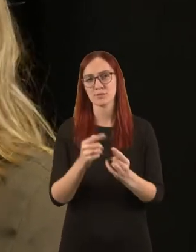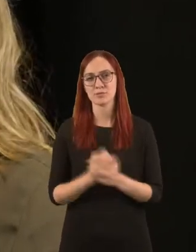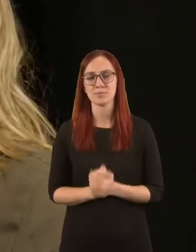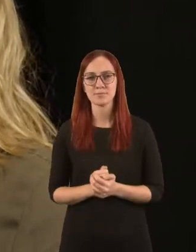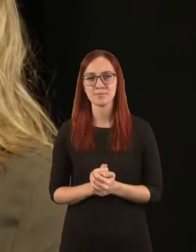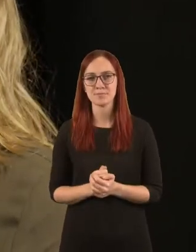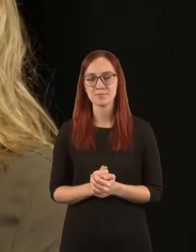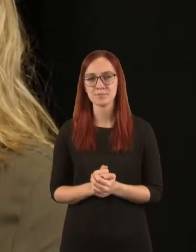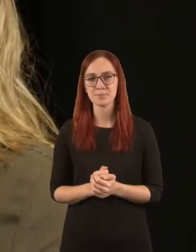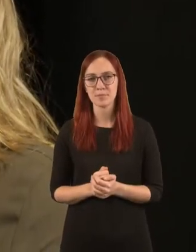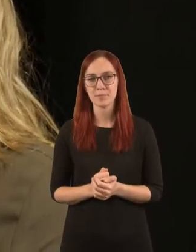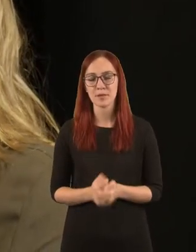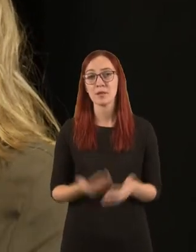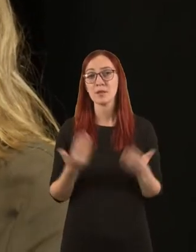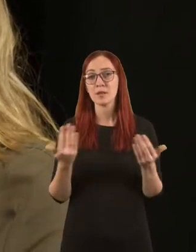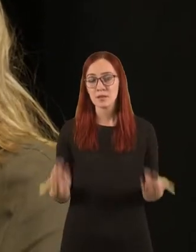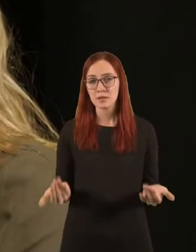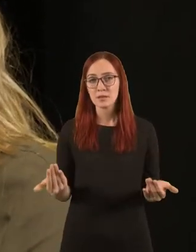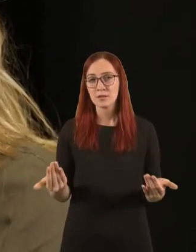on. So